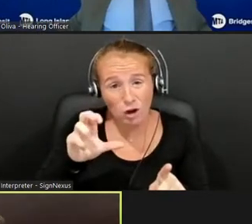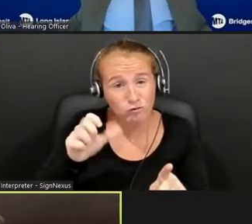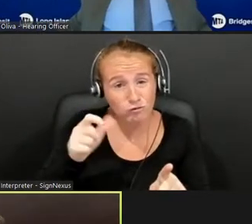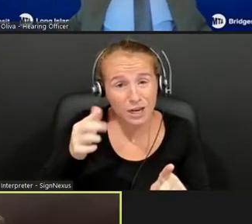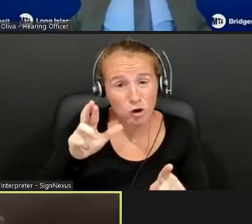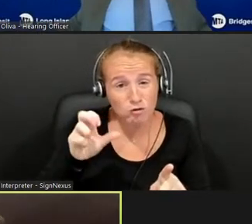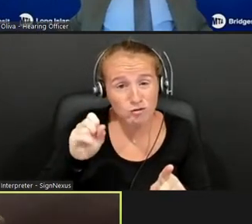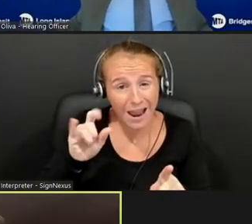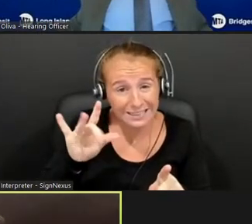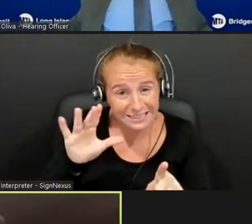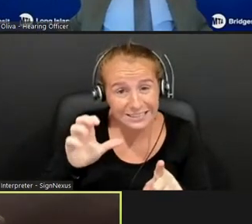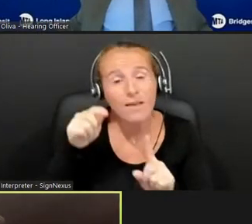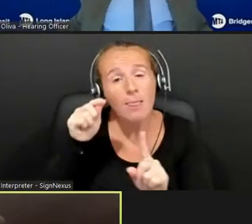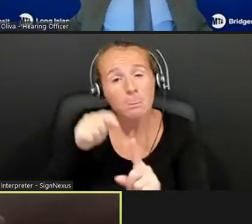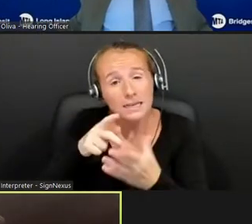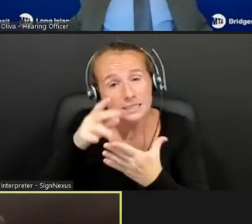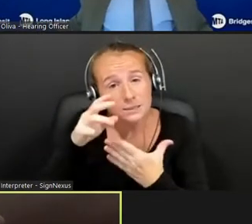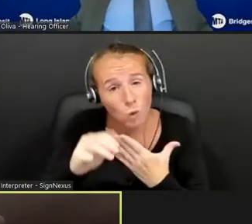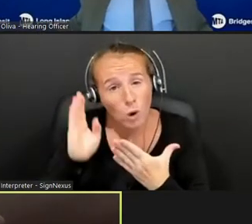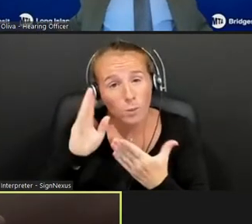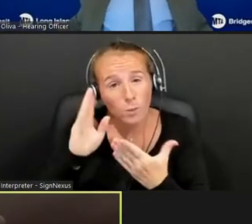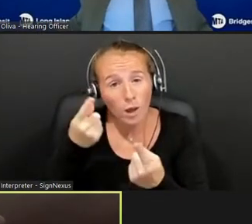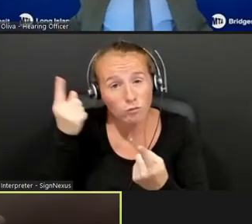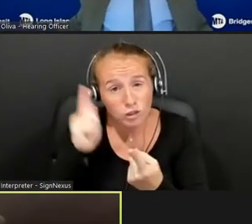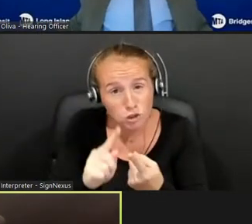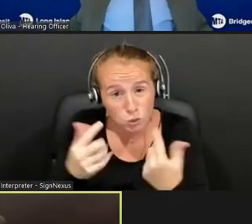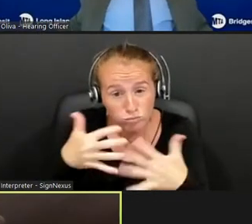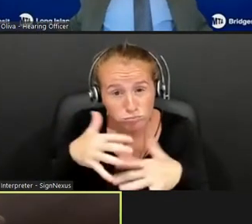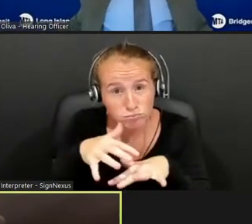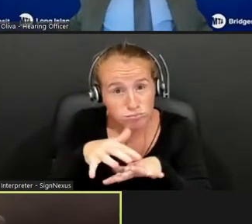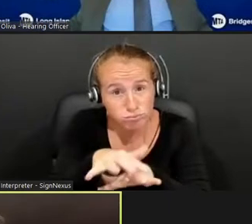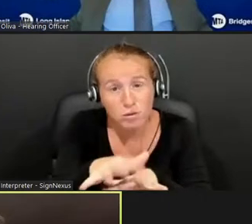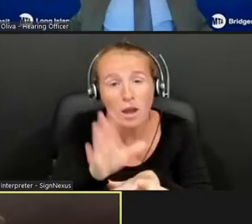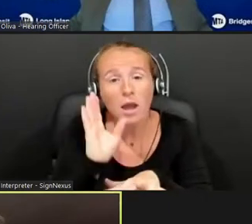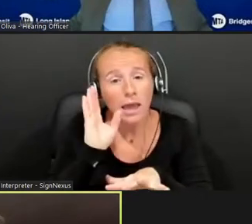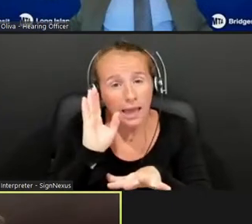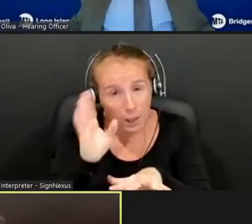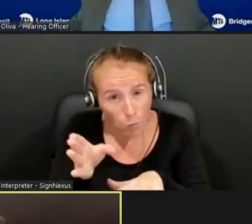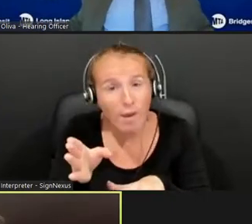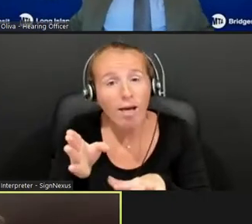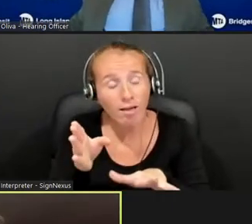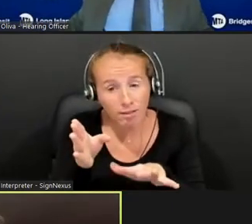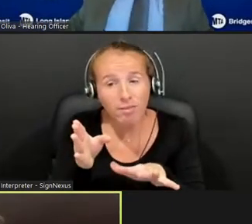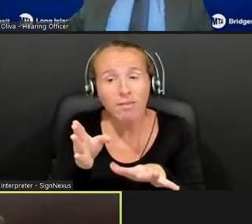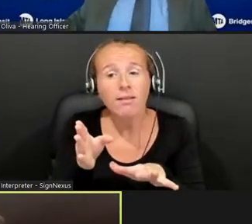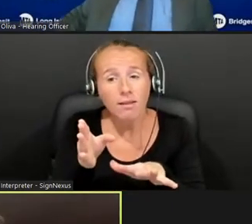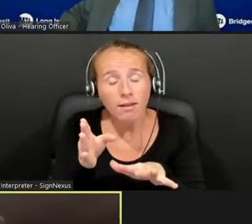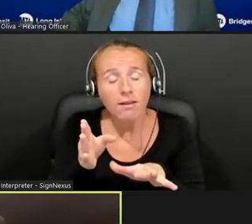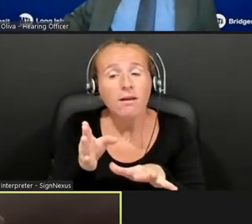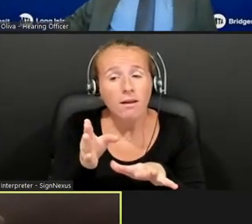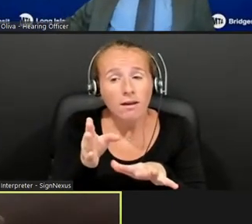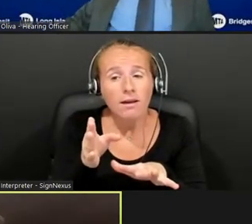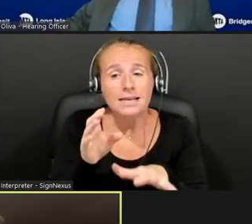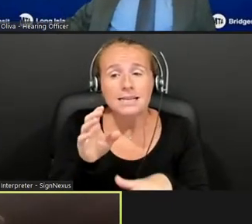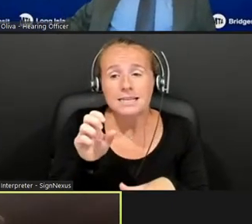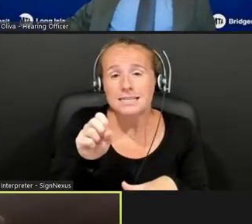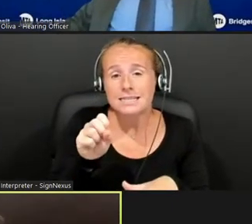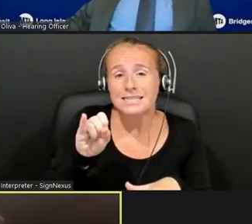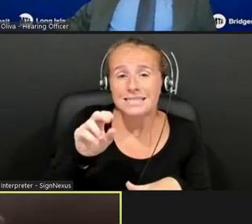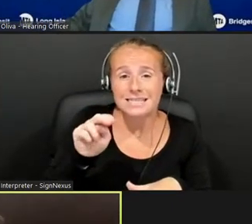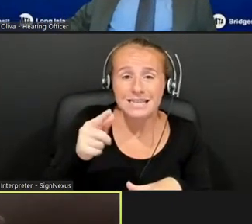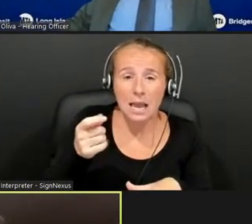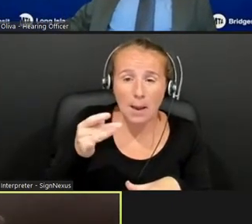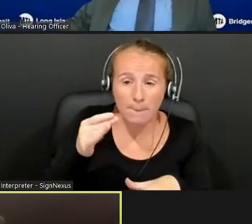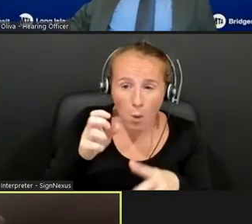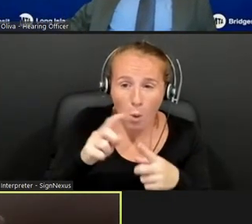pricing program will also reduce congestion and the enormous costs of congestion imposed on the Region's economy Singapore London Stockholm and